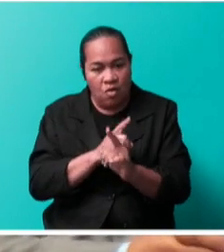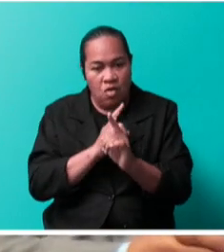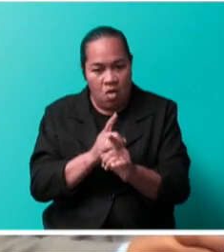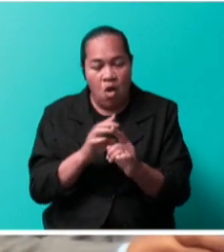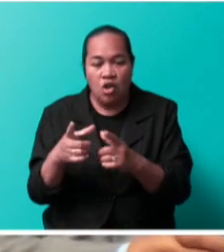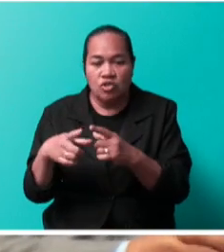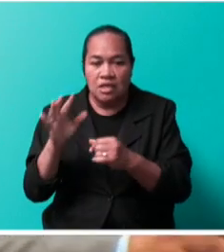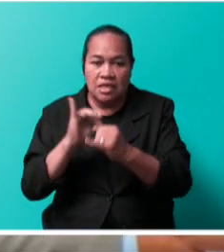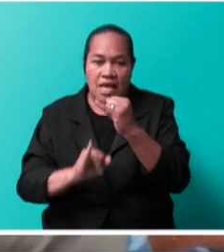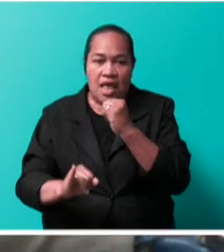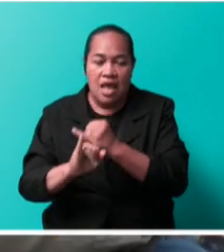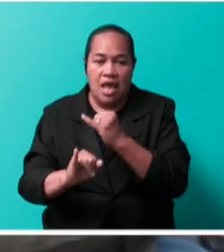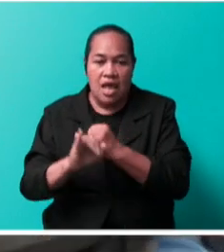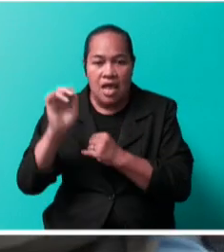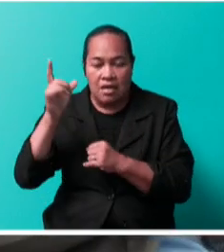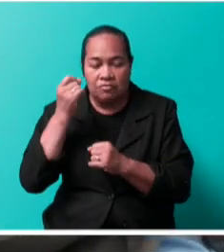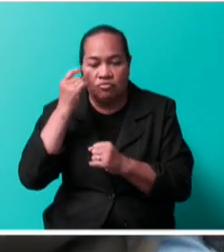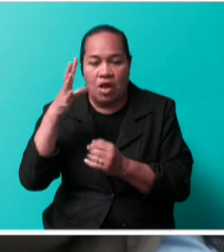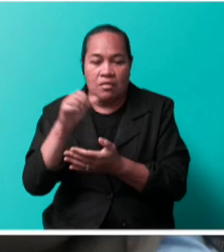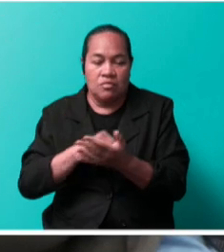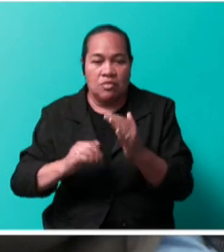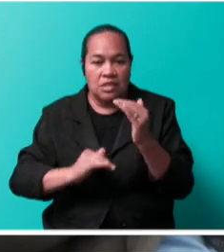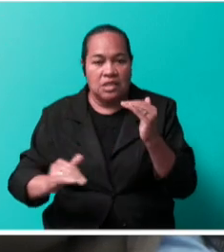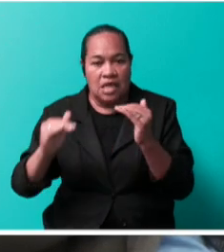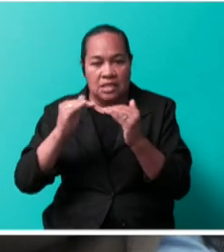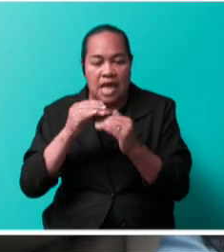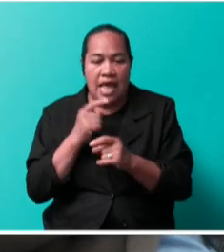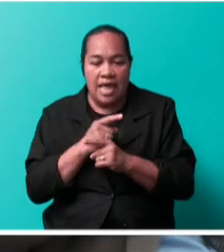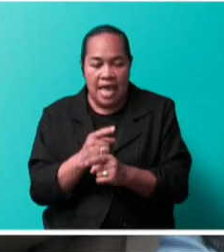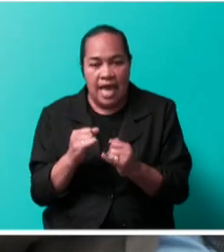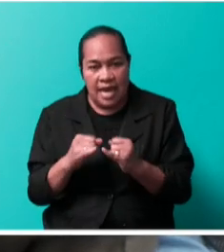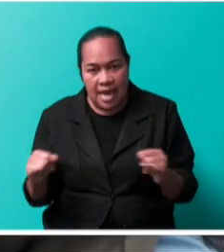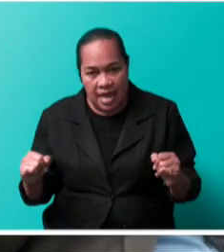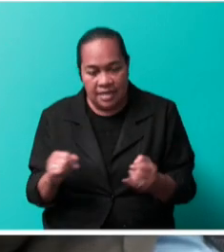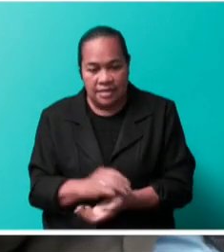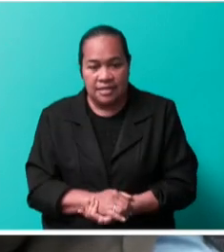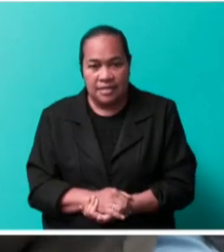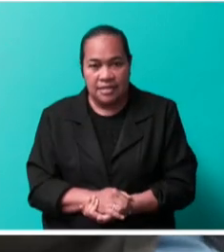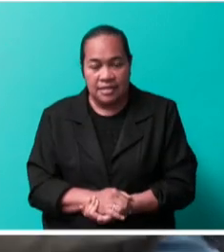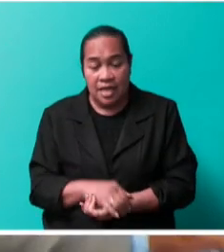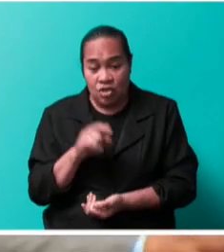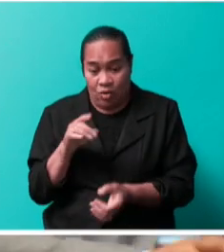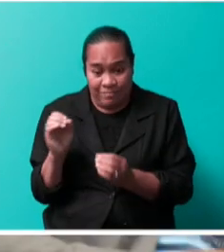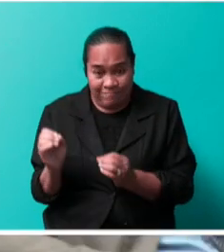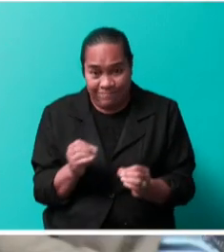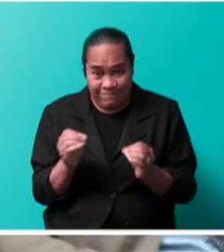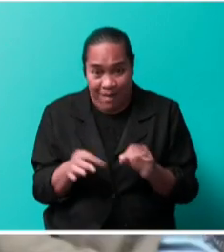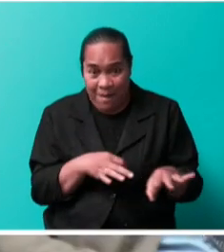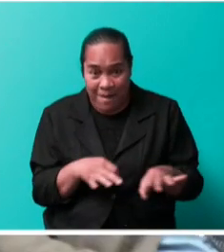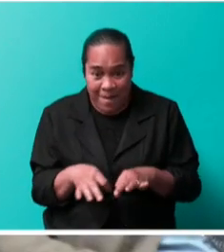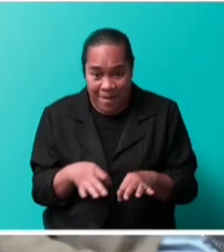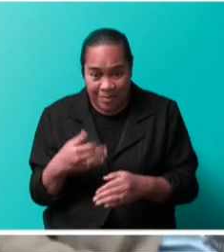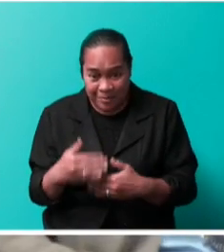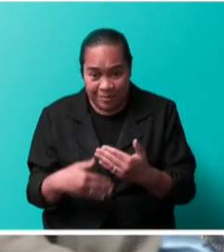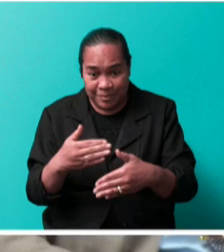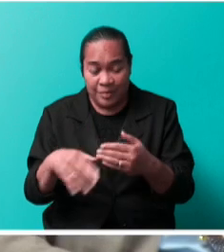JICA's international recognized procurement standards and guidelines. Under this arrangement, the